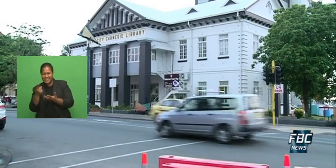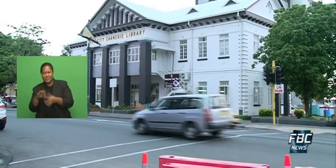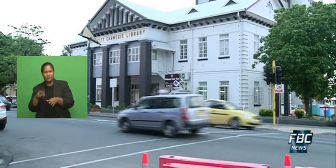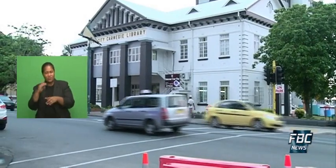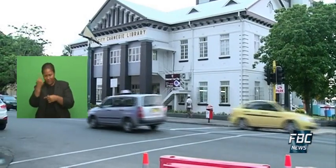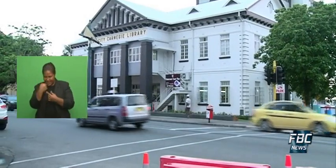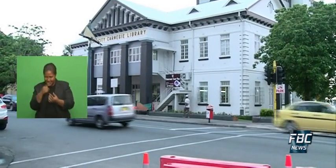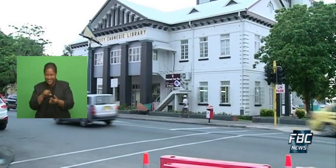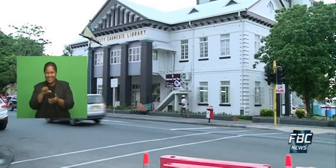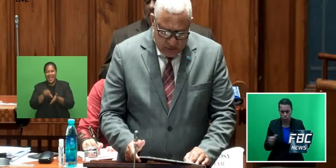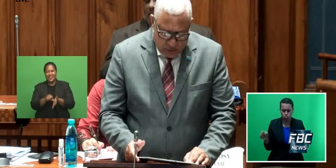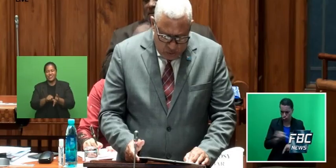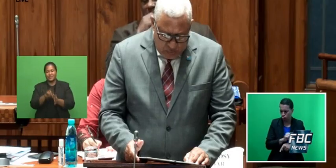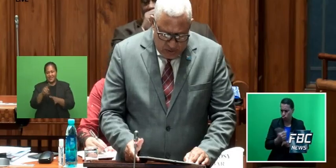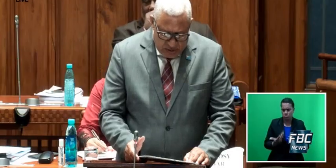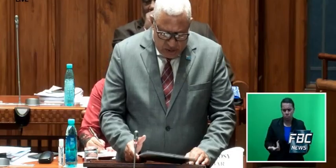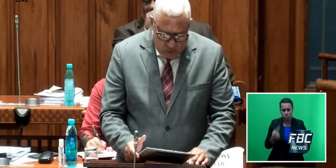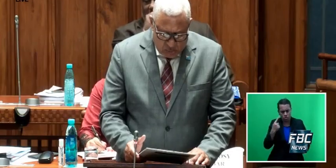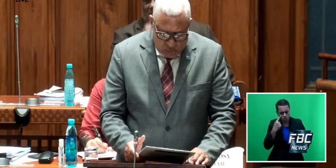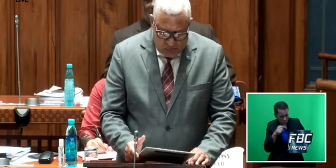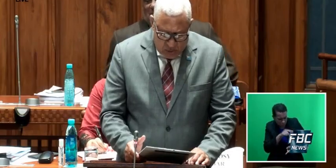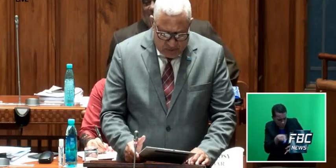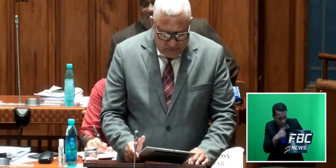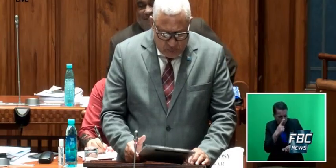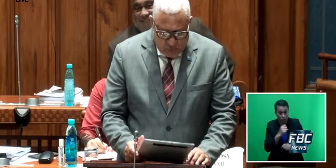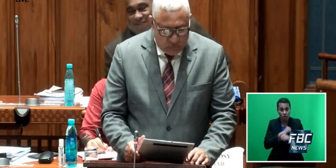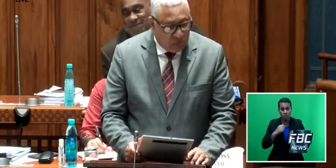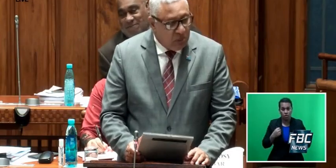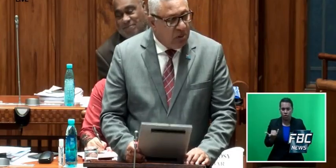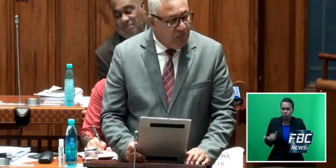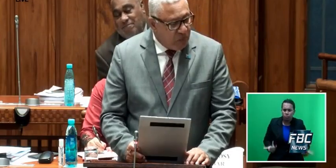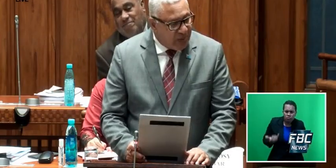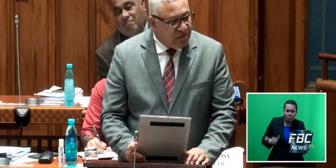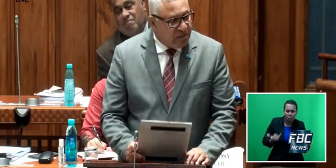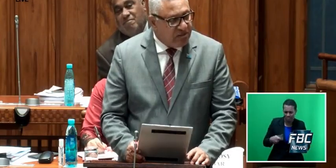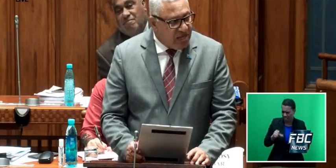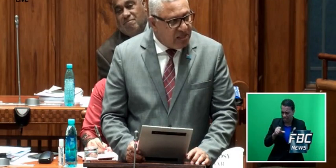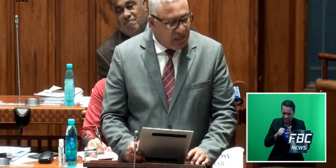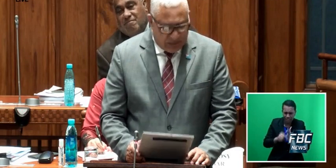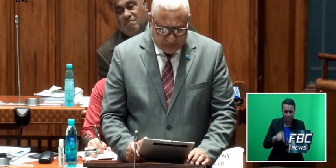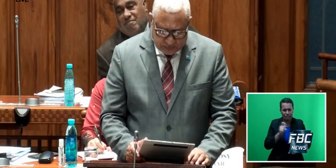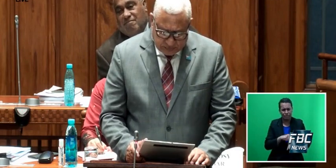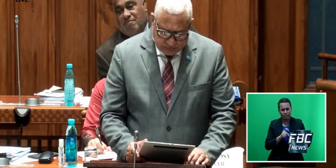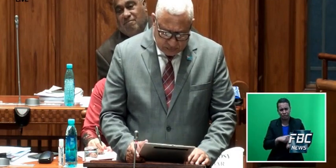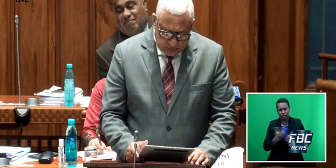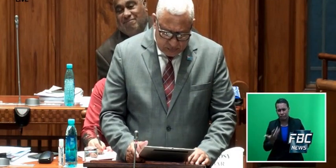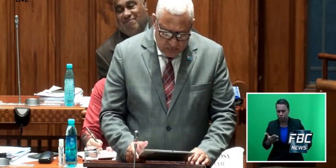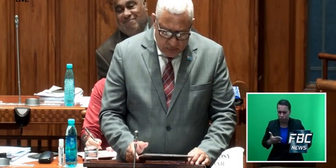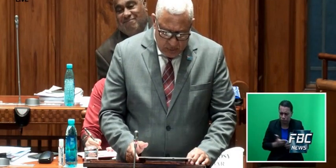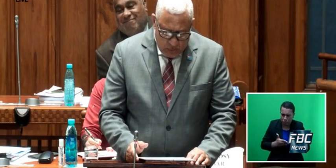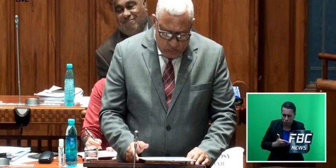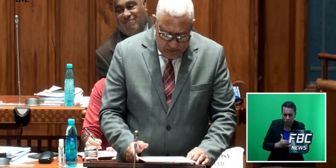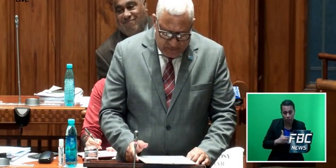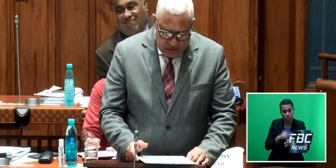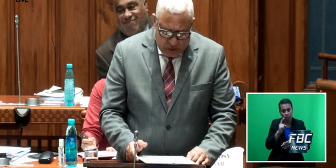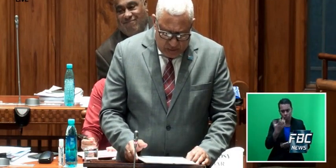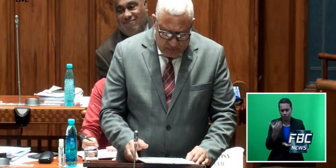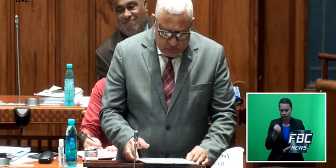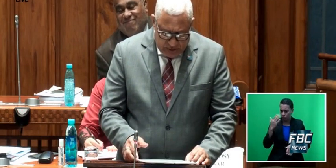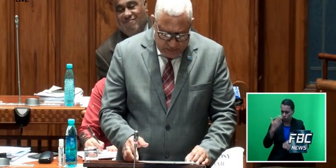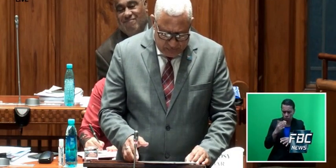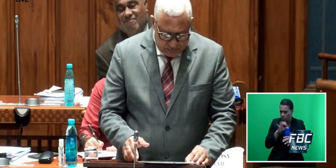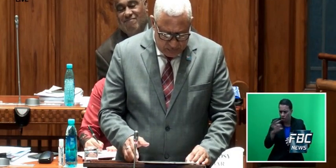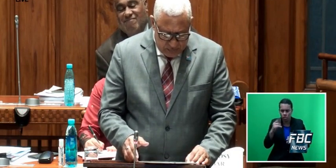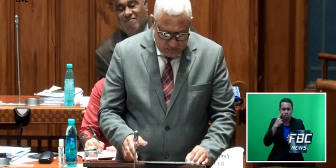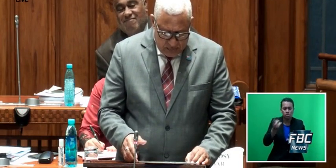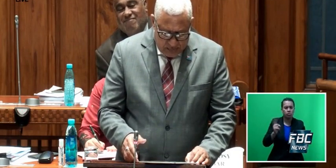facing. Nobody's ego should block their view of what is at stake here. We have an economy to